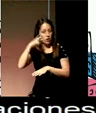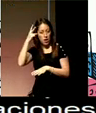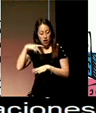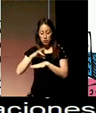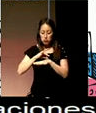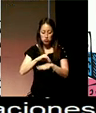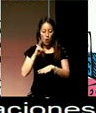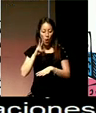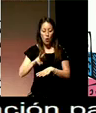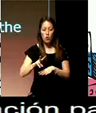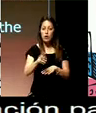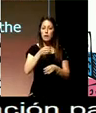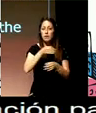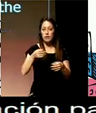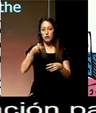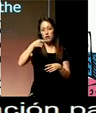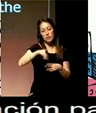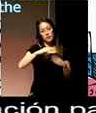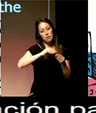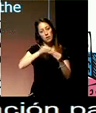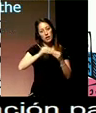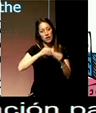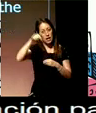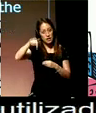in different ways.